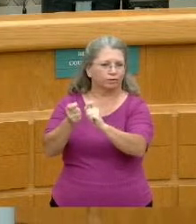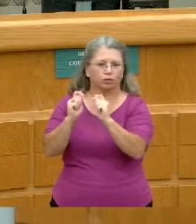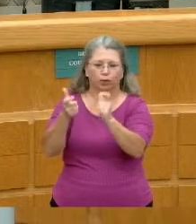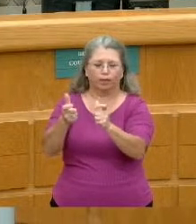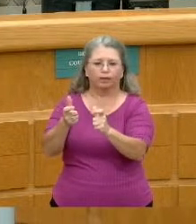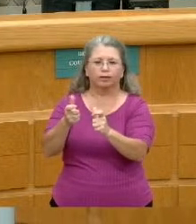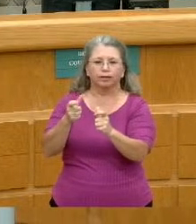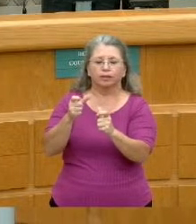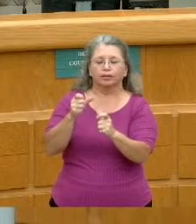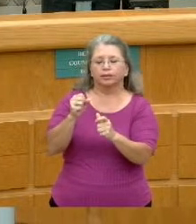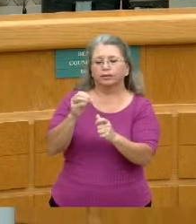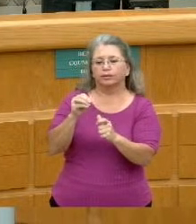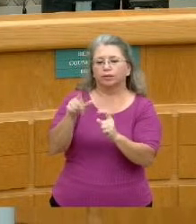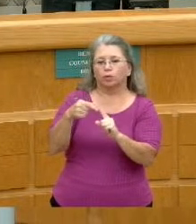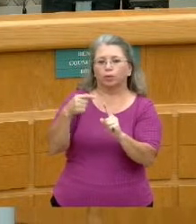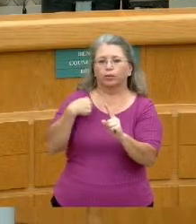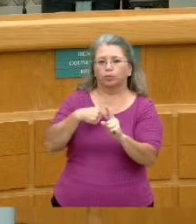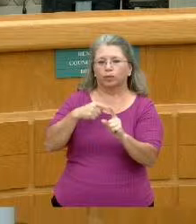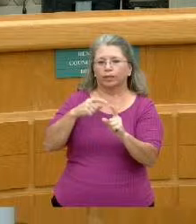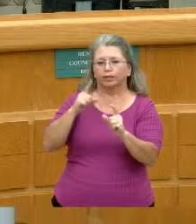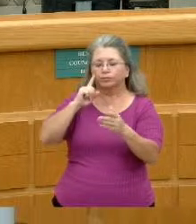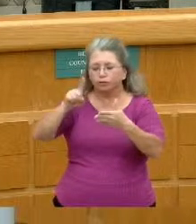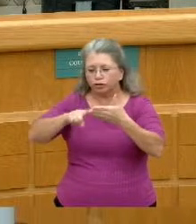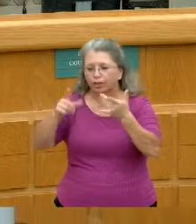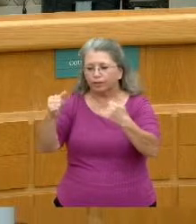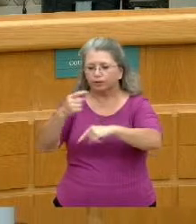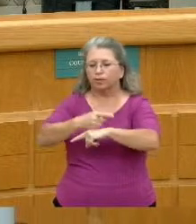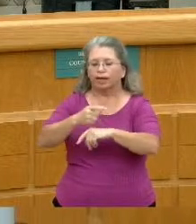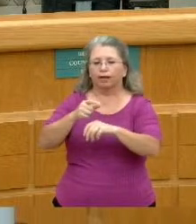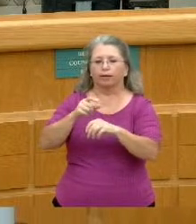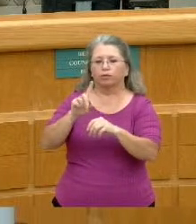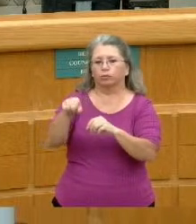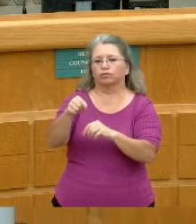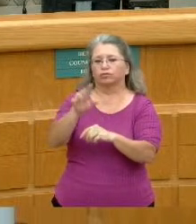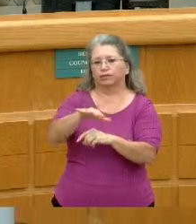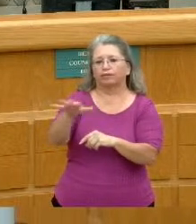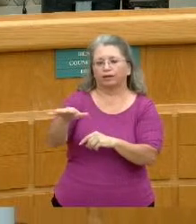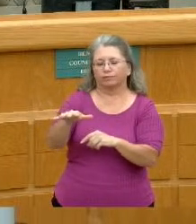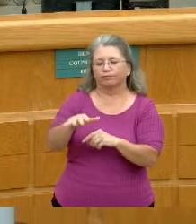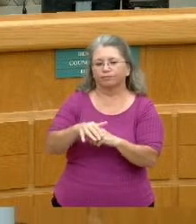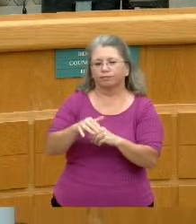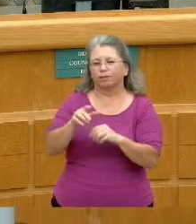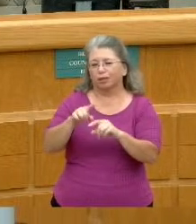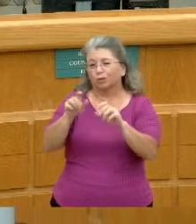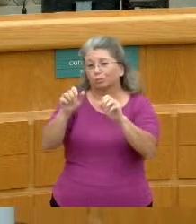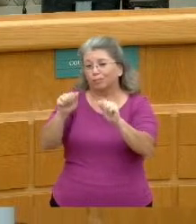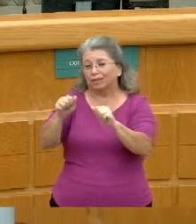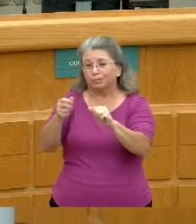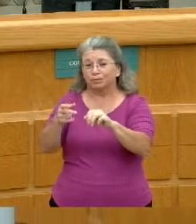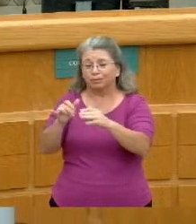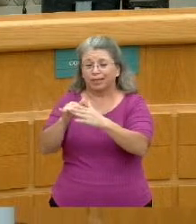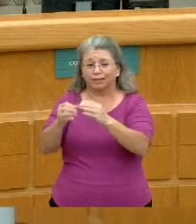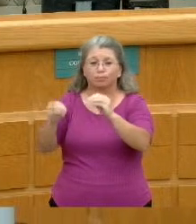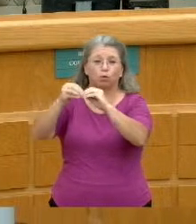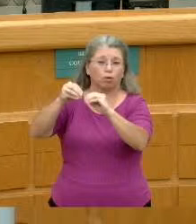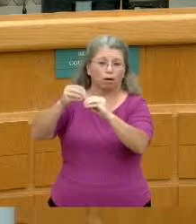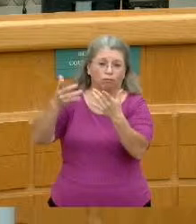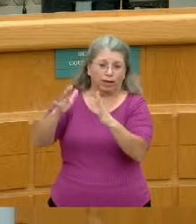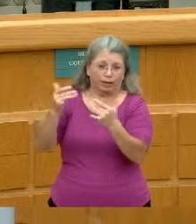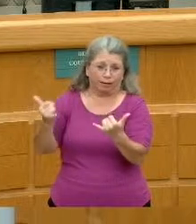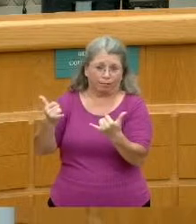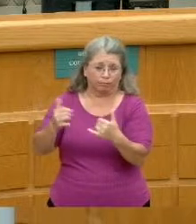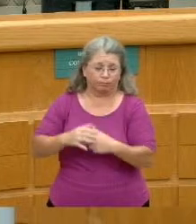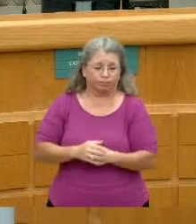but it could be higher even right now than that number. And then just a quick reminder on the number of deaths.